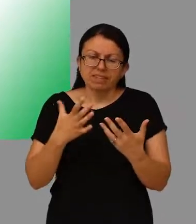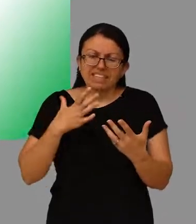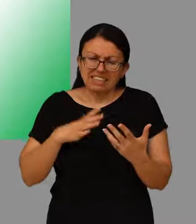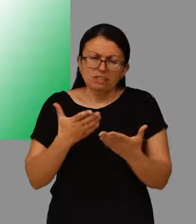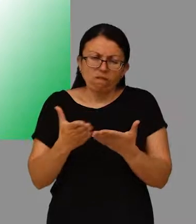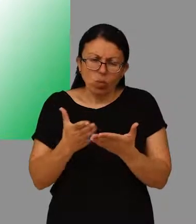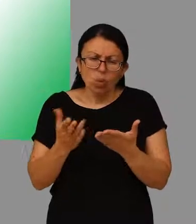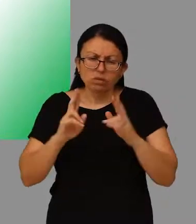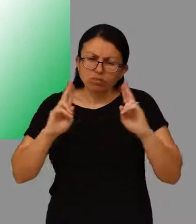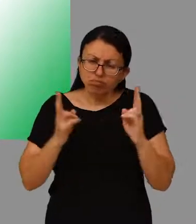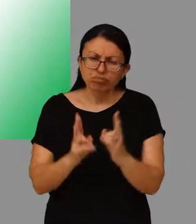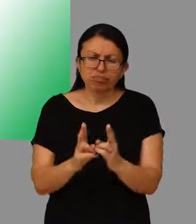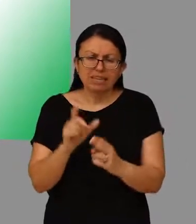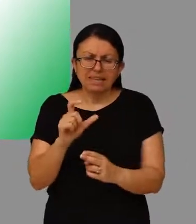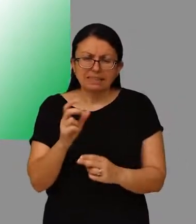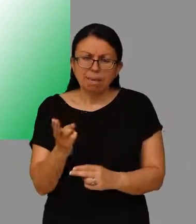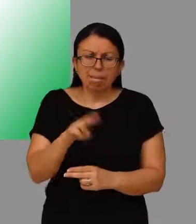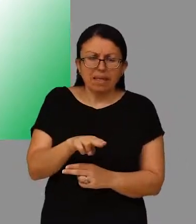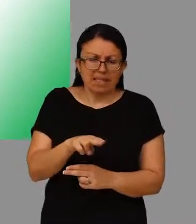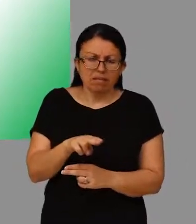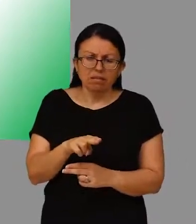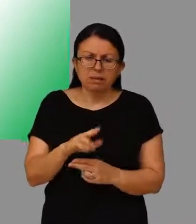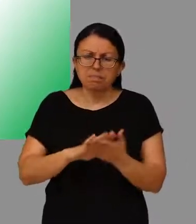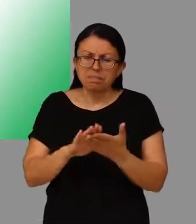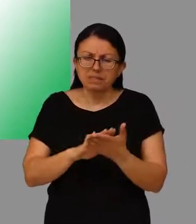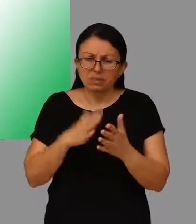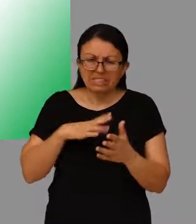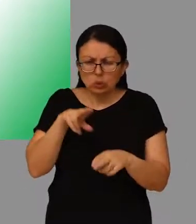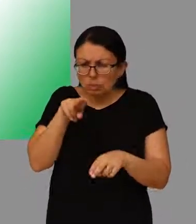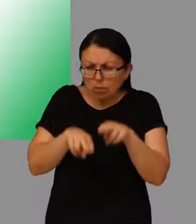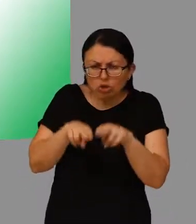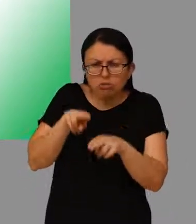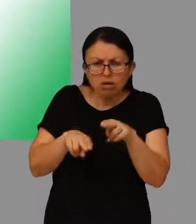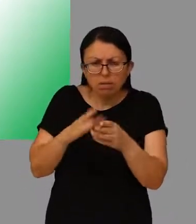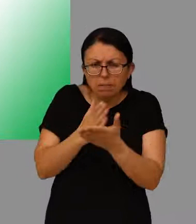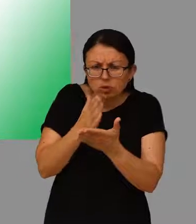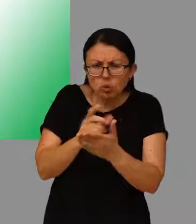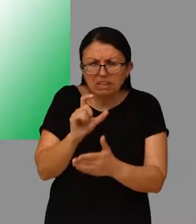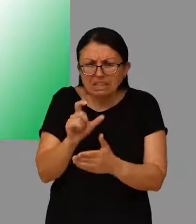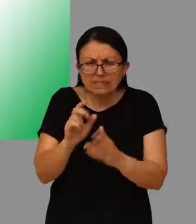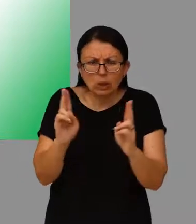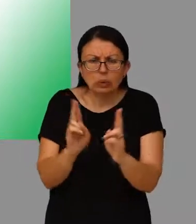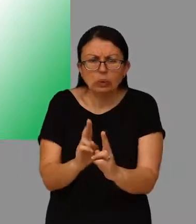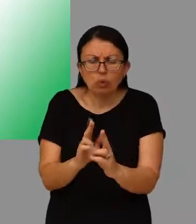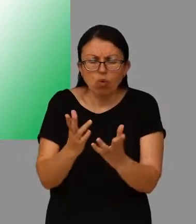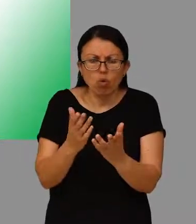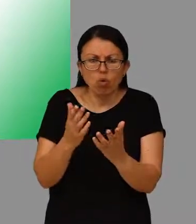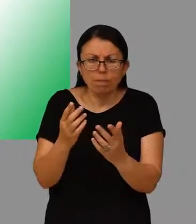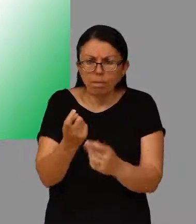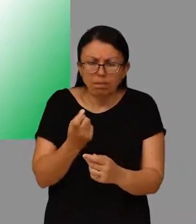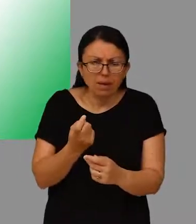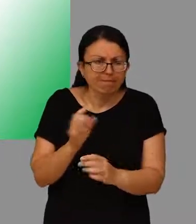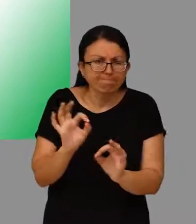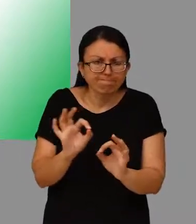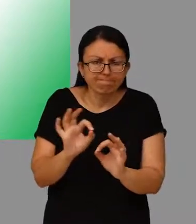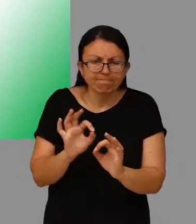the risk of cancer coming back, and throughout all of this we need to monitor the cancer. It is possible that you might be